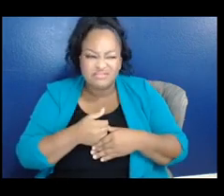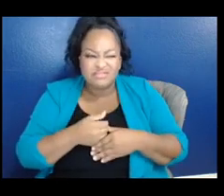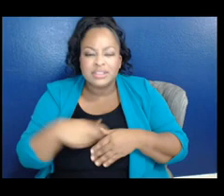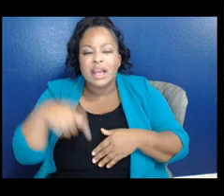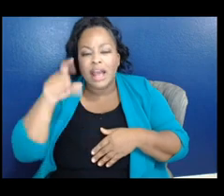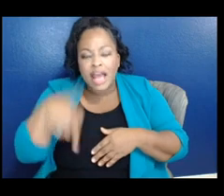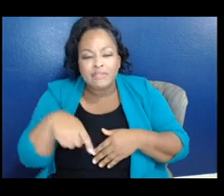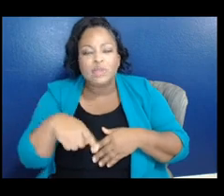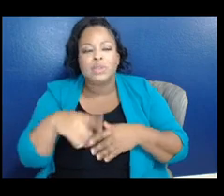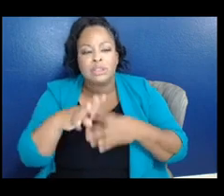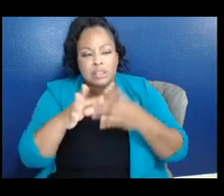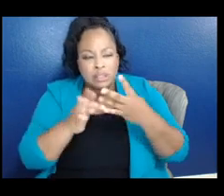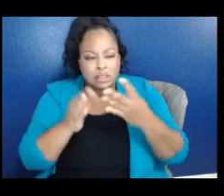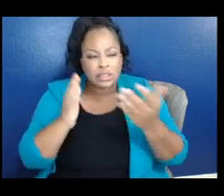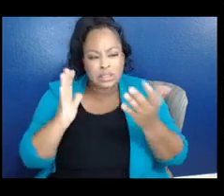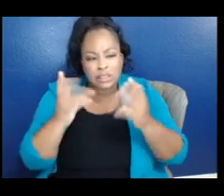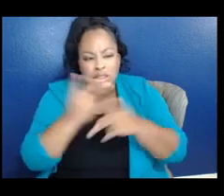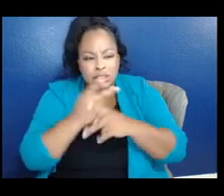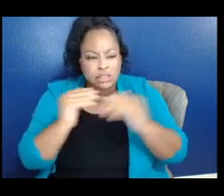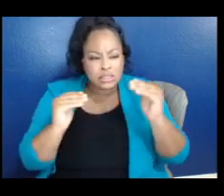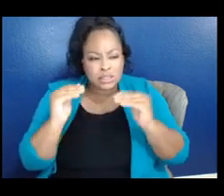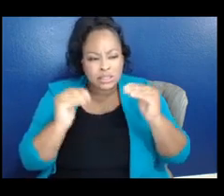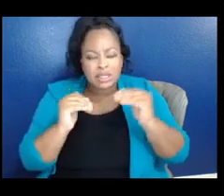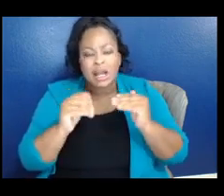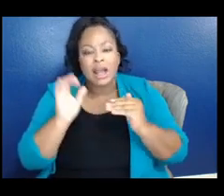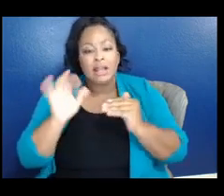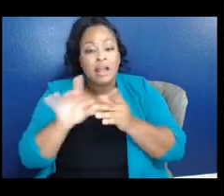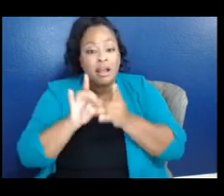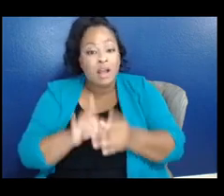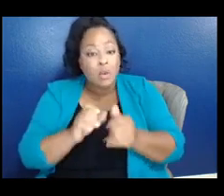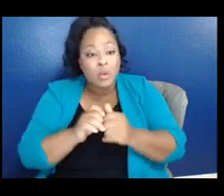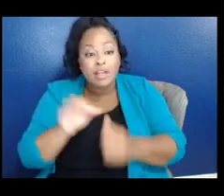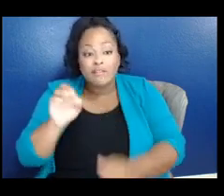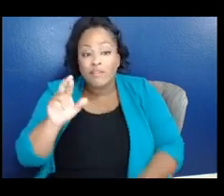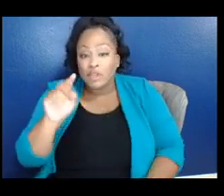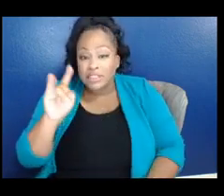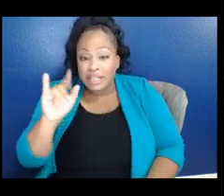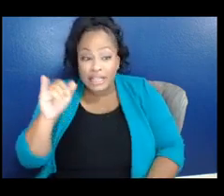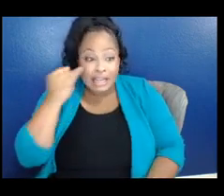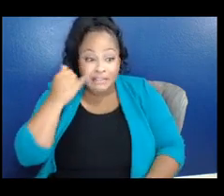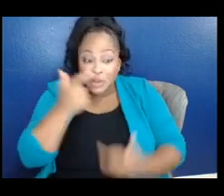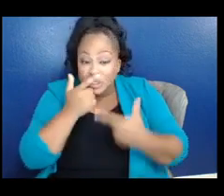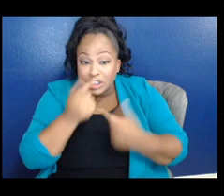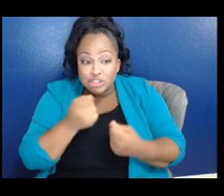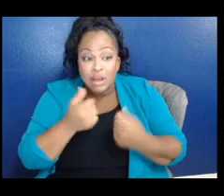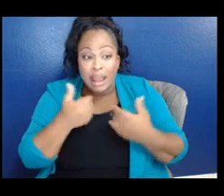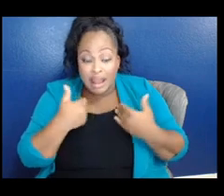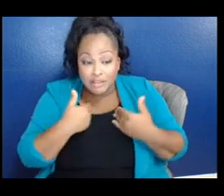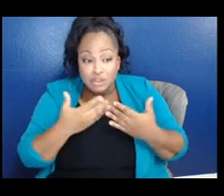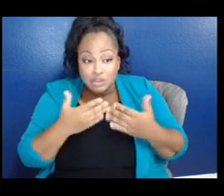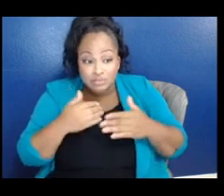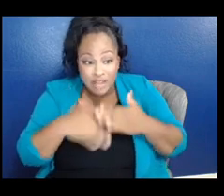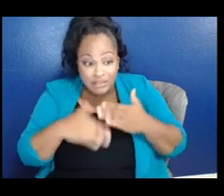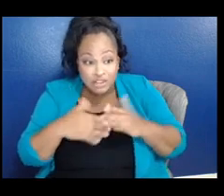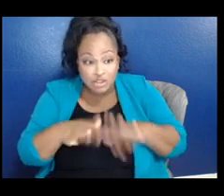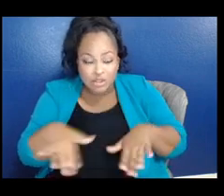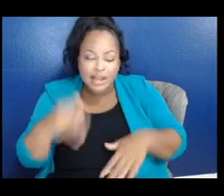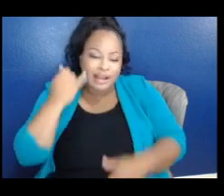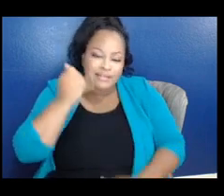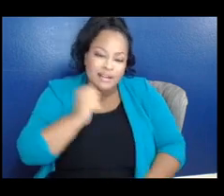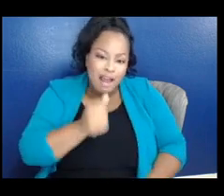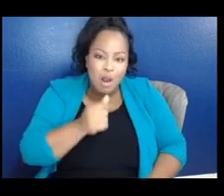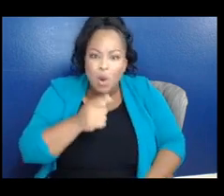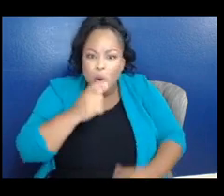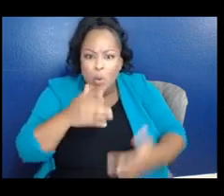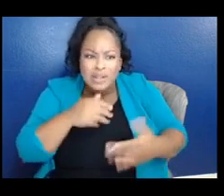This is, you know, directly related with the trajectory of fertility. If you are interested in having children, and even if